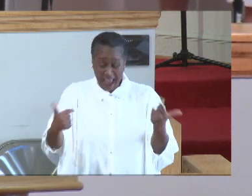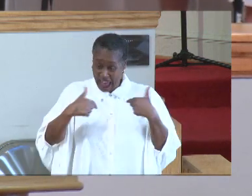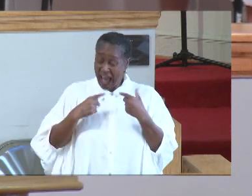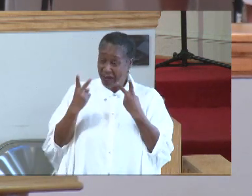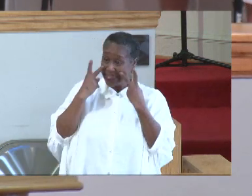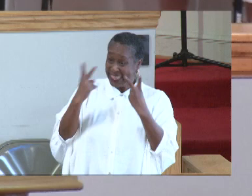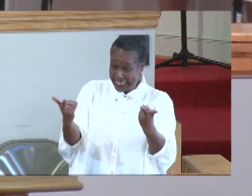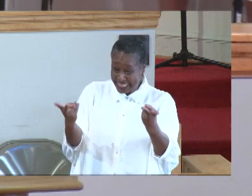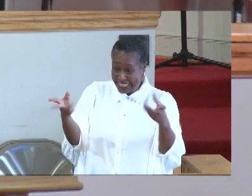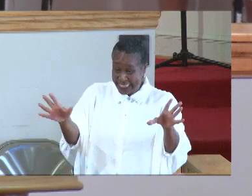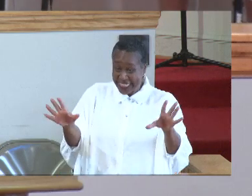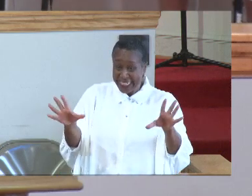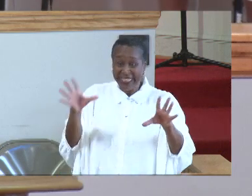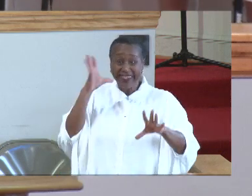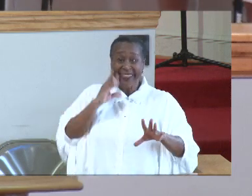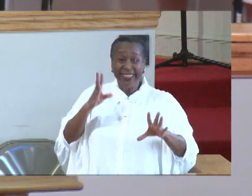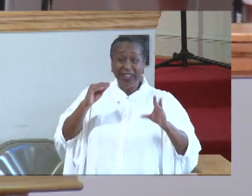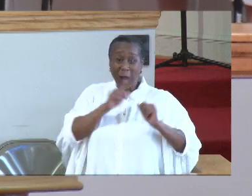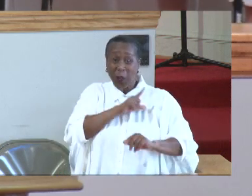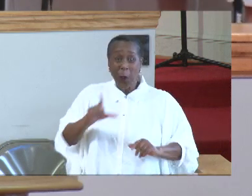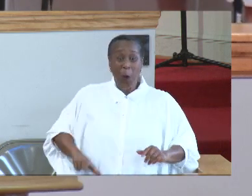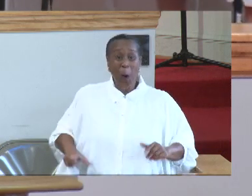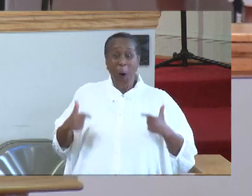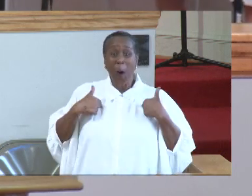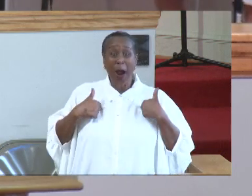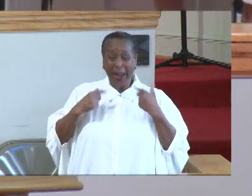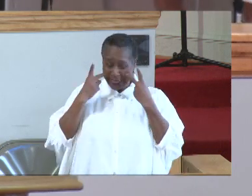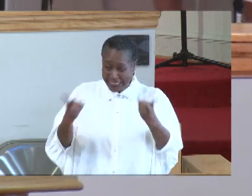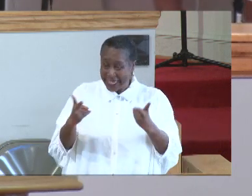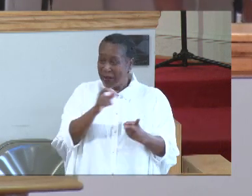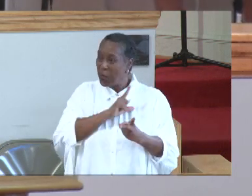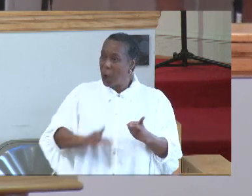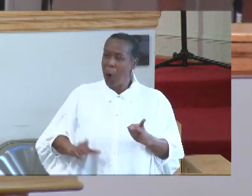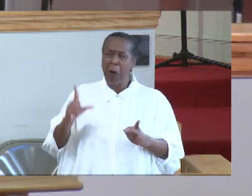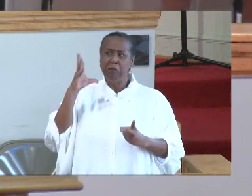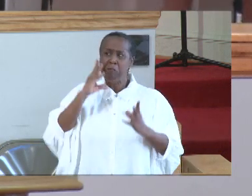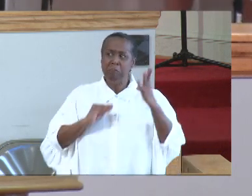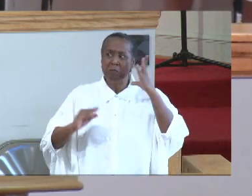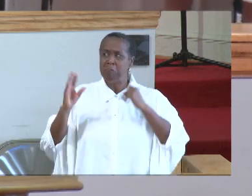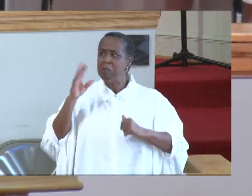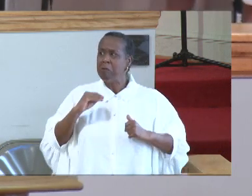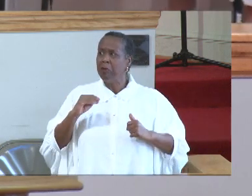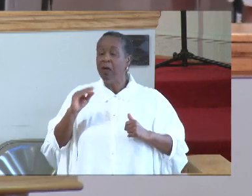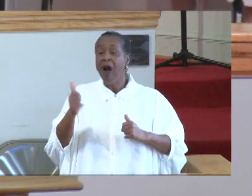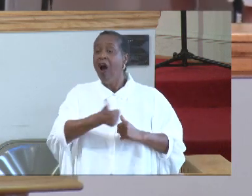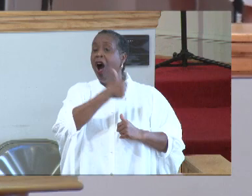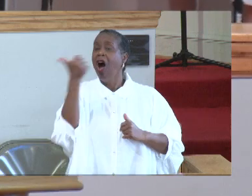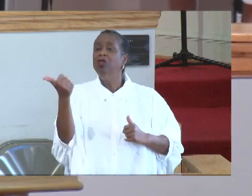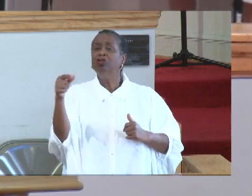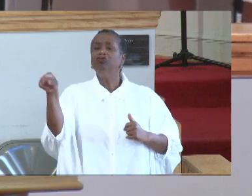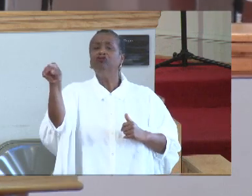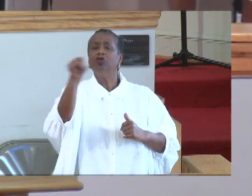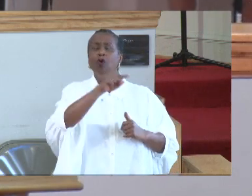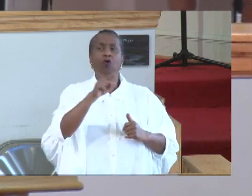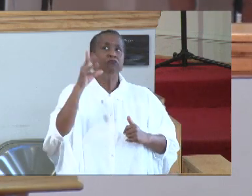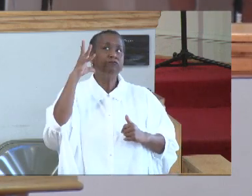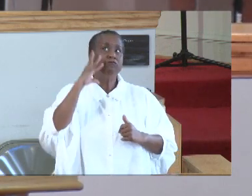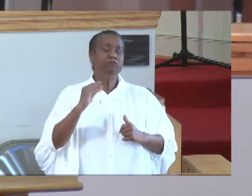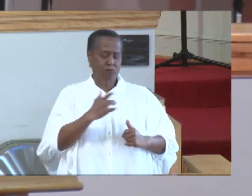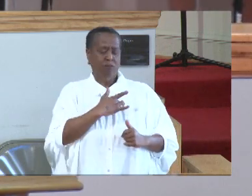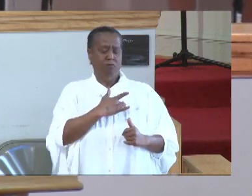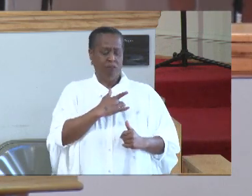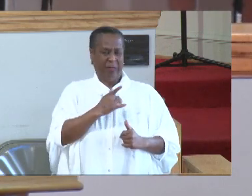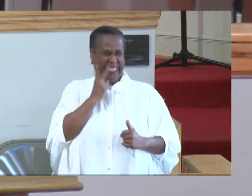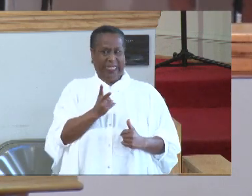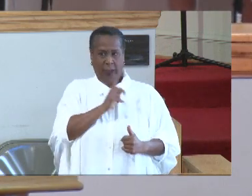the Lord. Are there others today that have seen him? If so, this is the moment